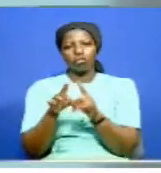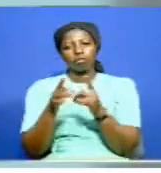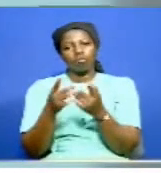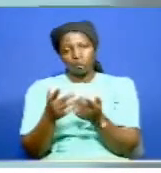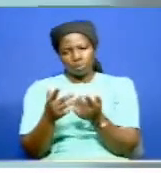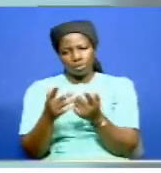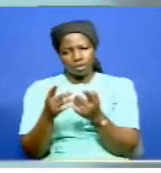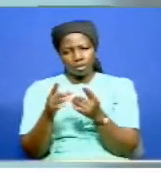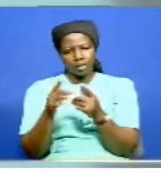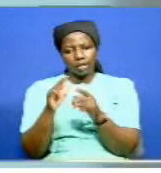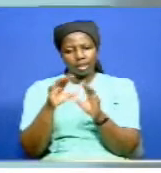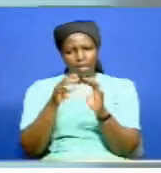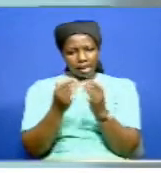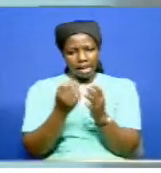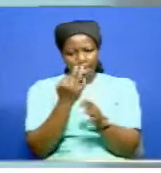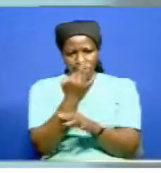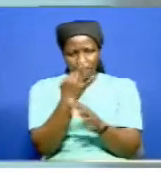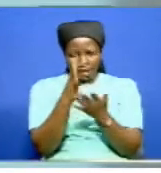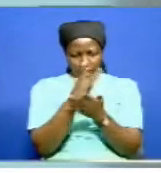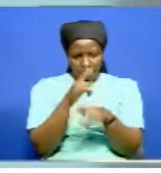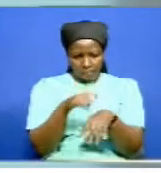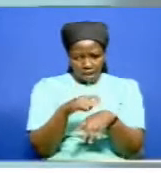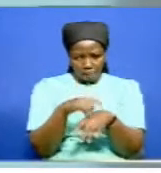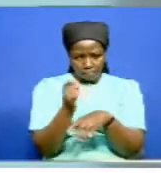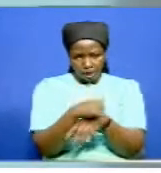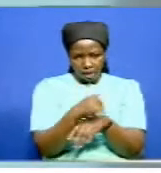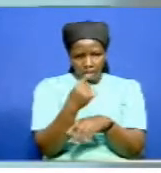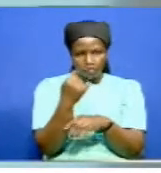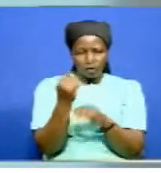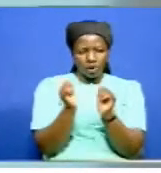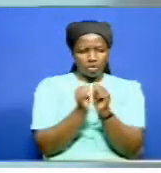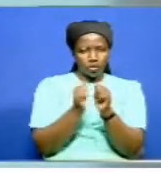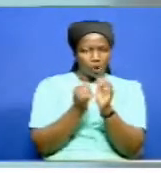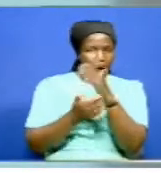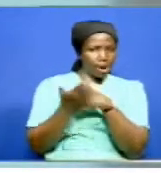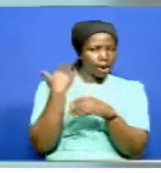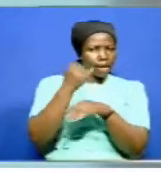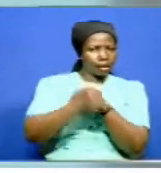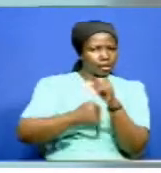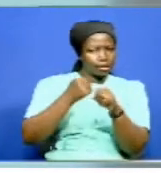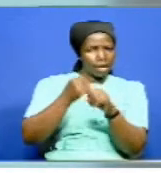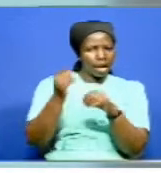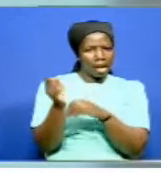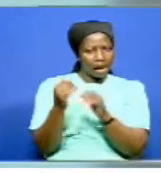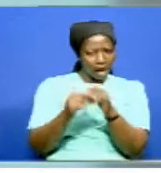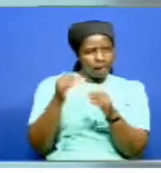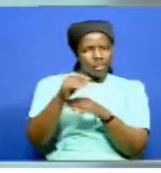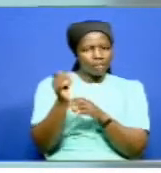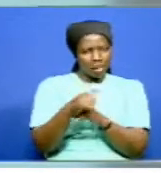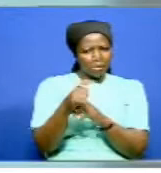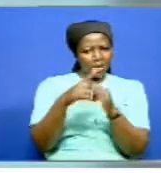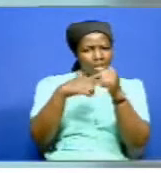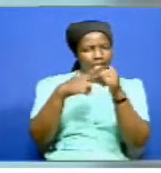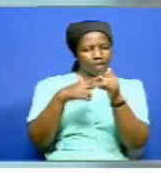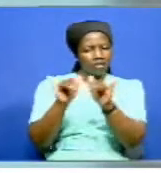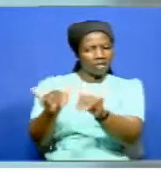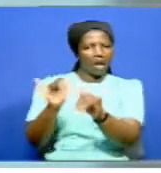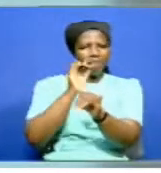grade 3. That was sometime in October last year, after 7 months of being at home.